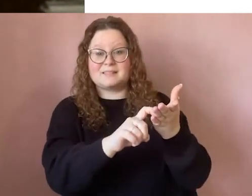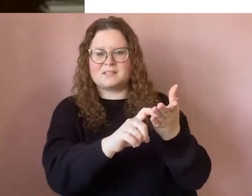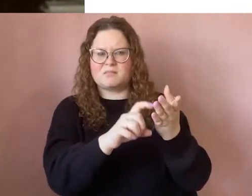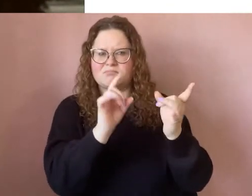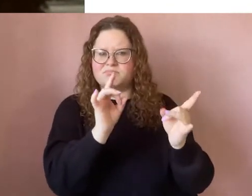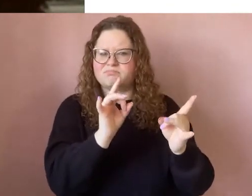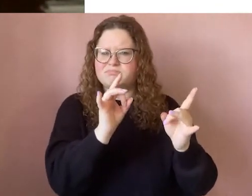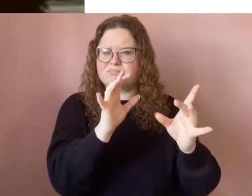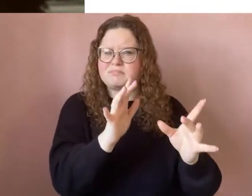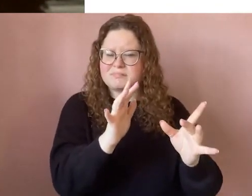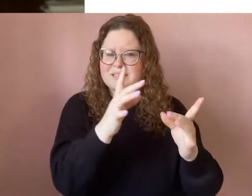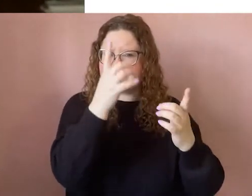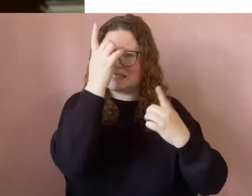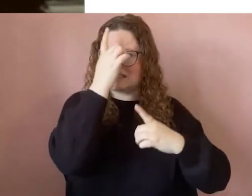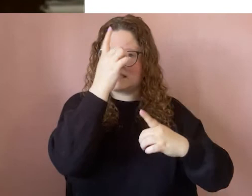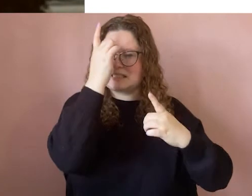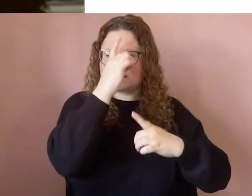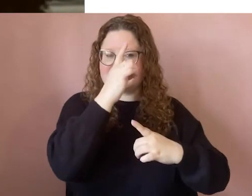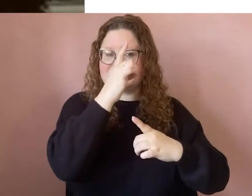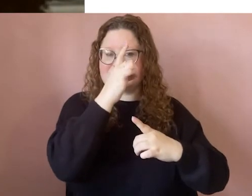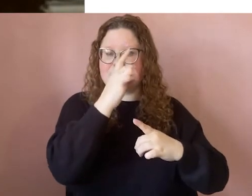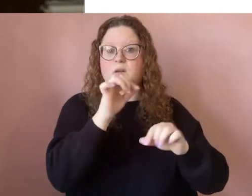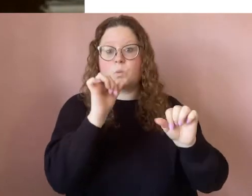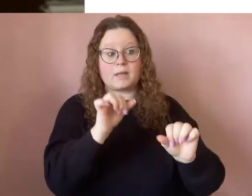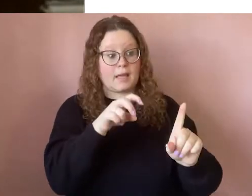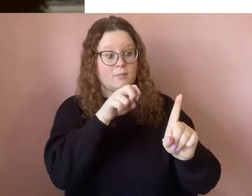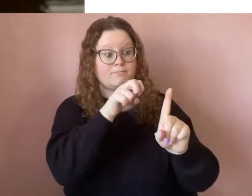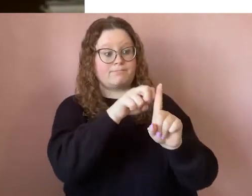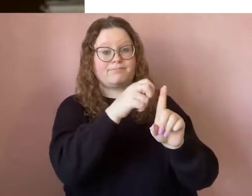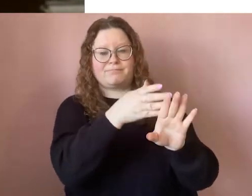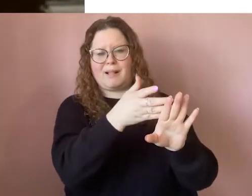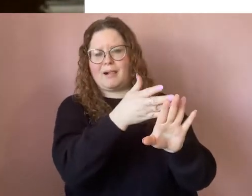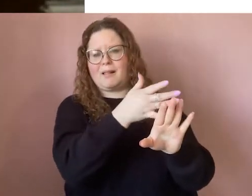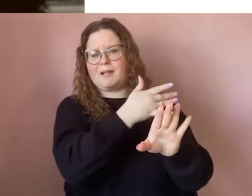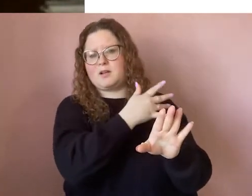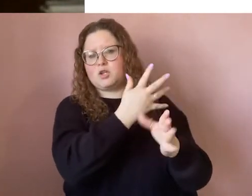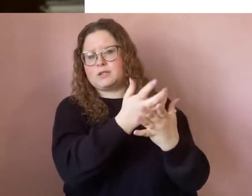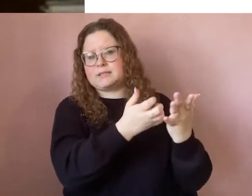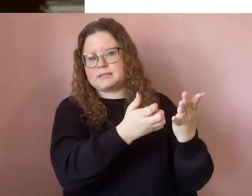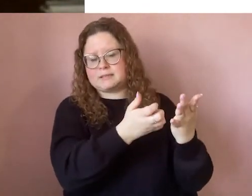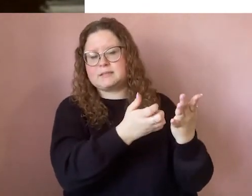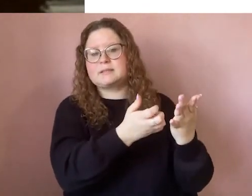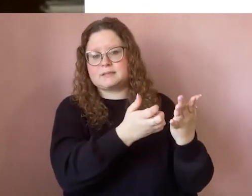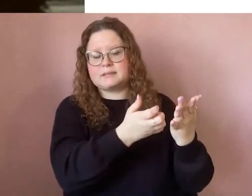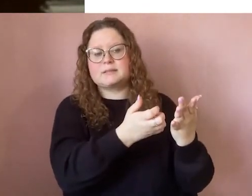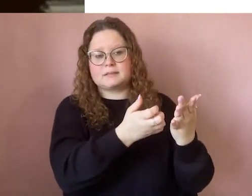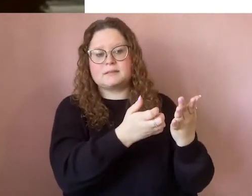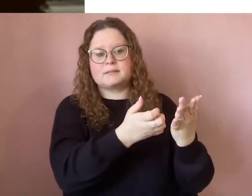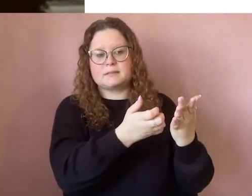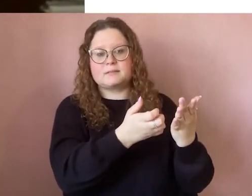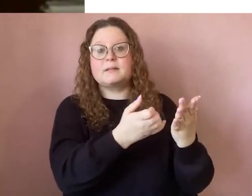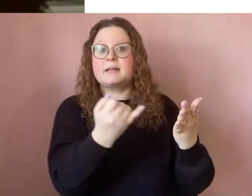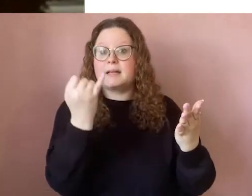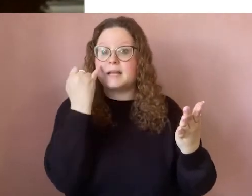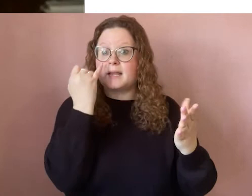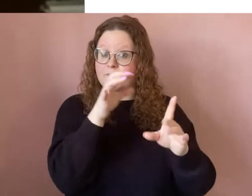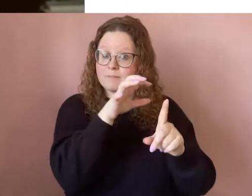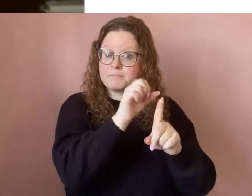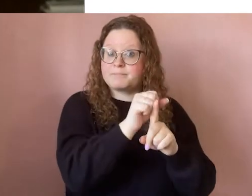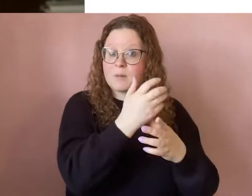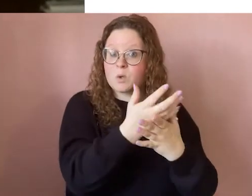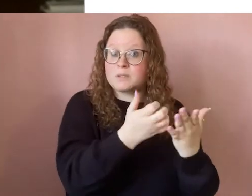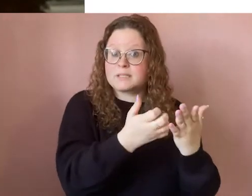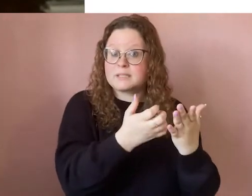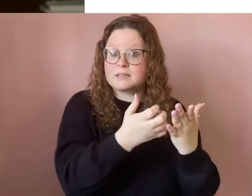disease has a chance of being detected much earlier. And like all things, the earlier, the better.